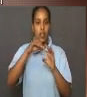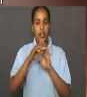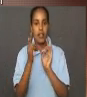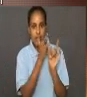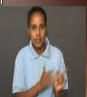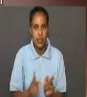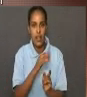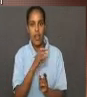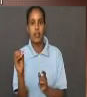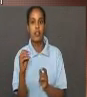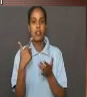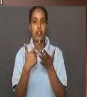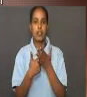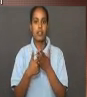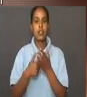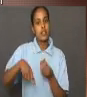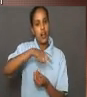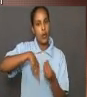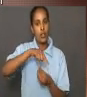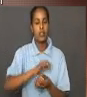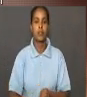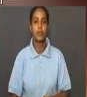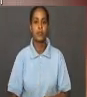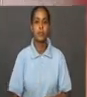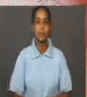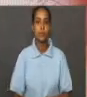system and its surroundings.